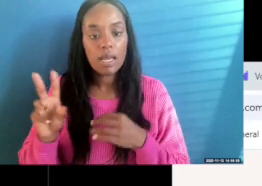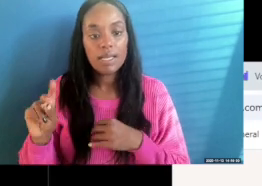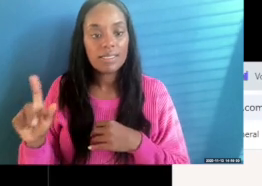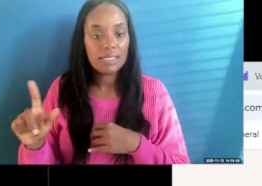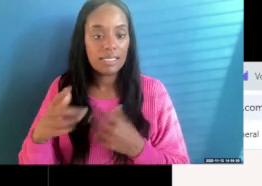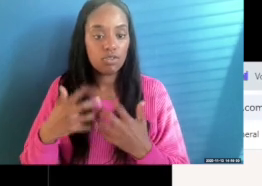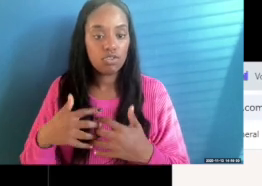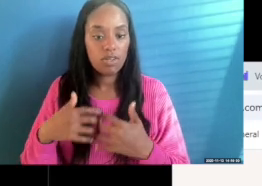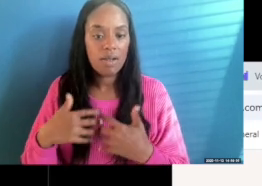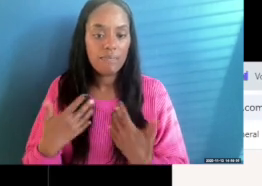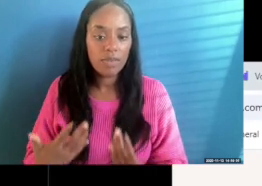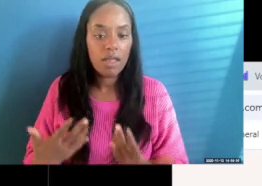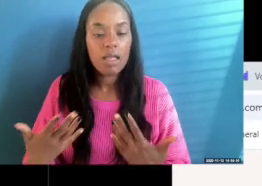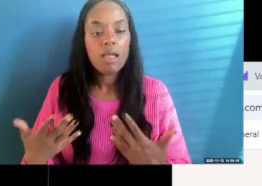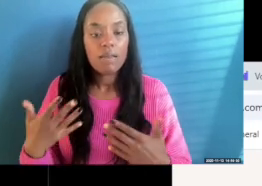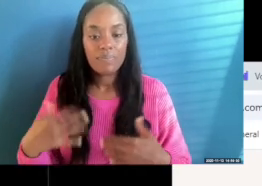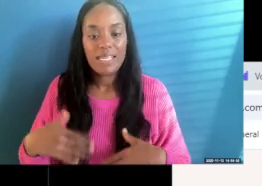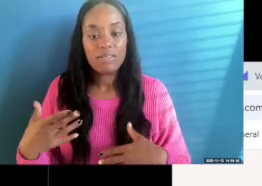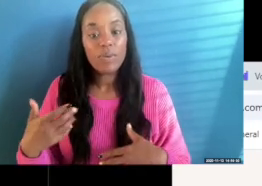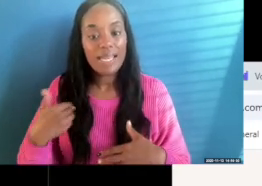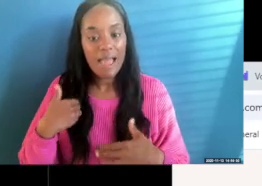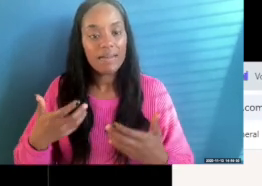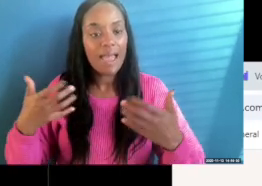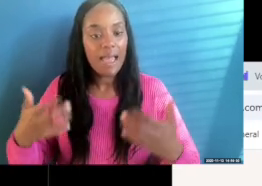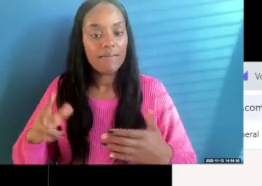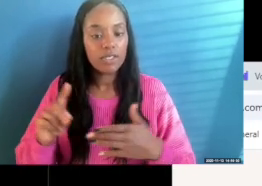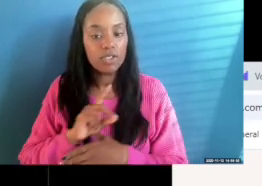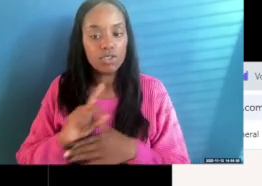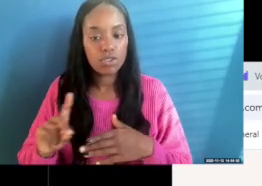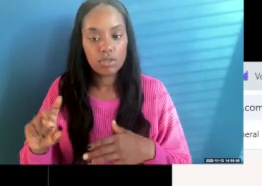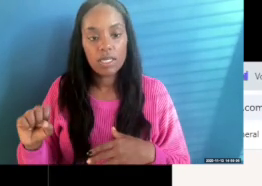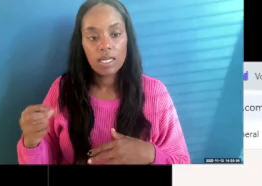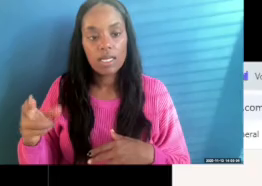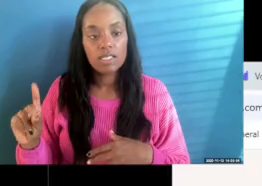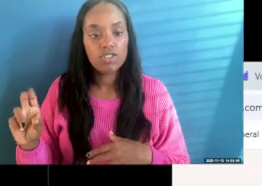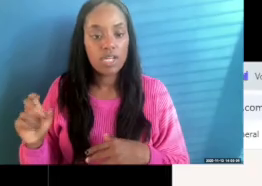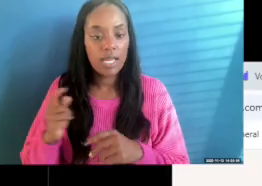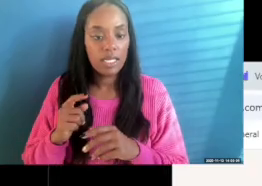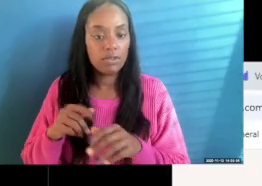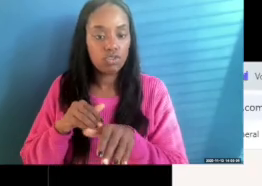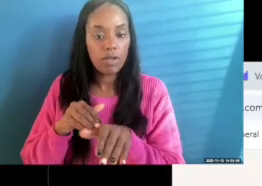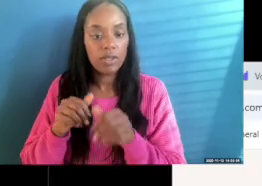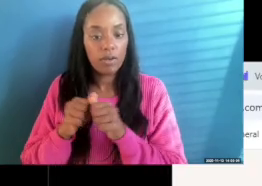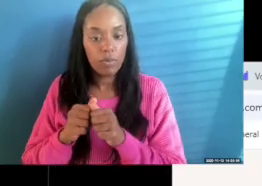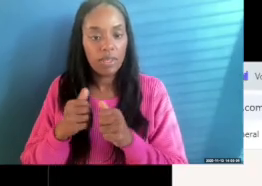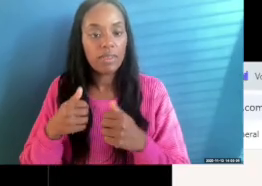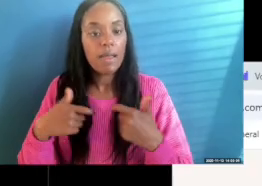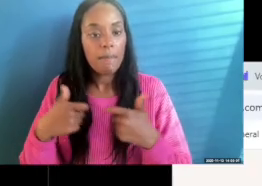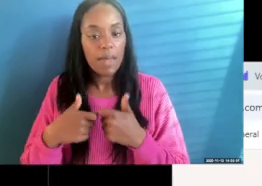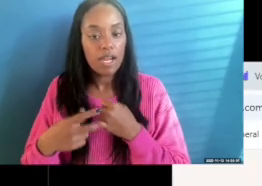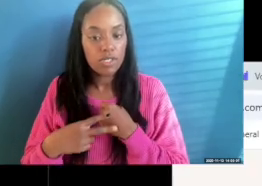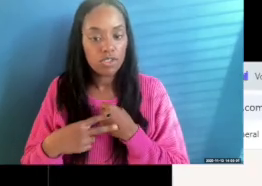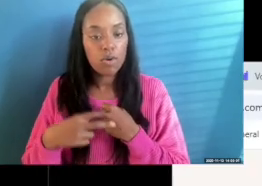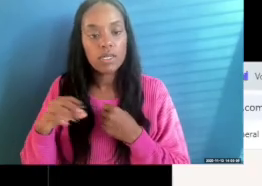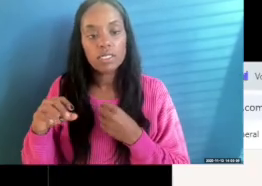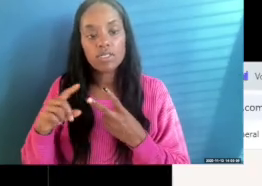the California Energy Commission and we built a mobile renewable backup generator, basically with the intent to displace